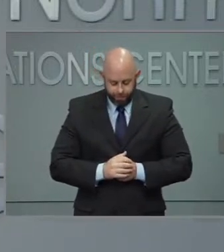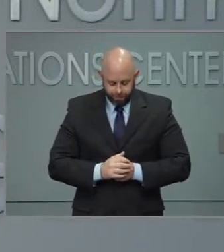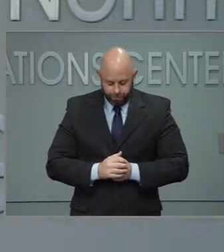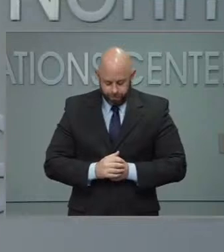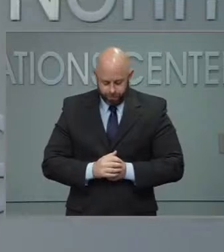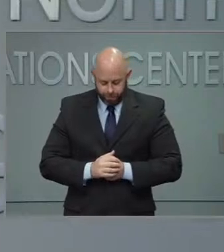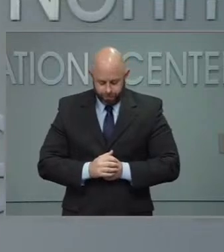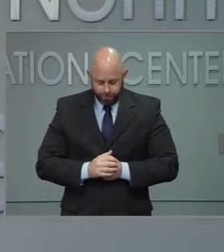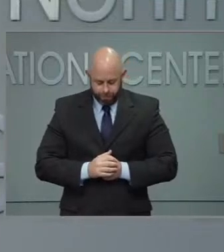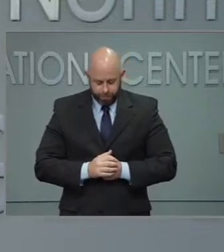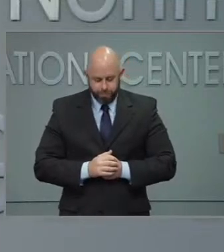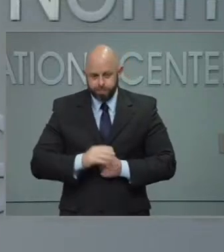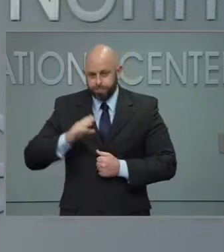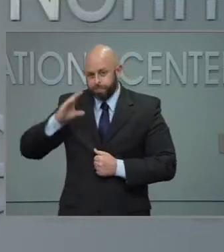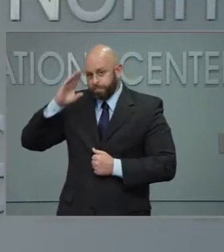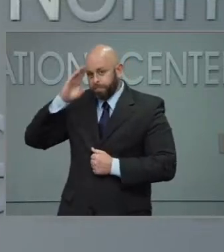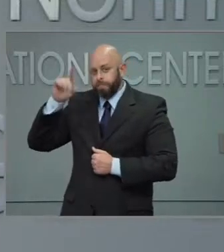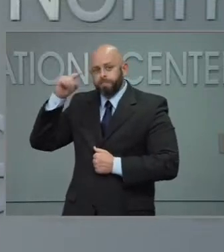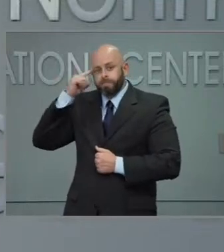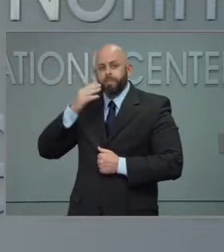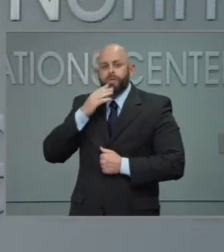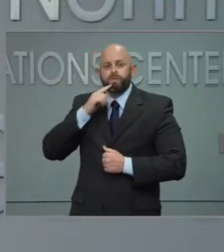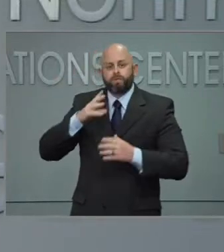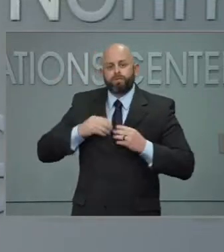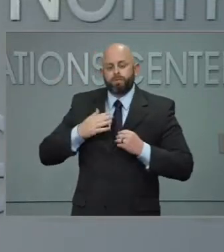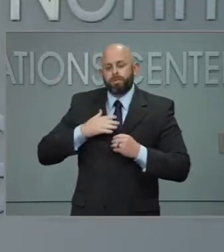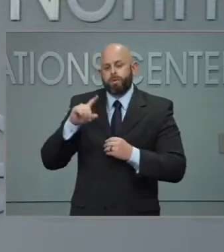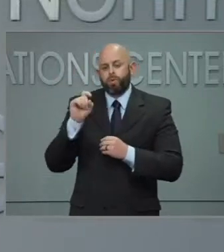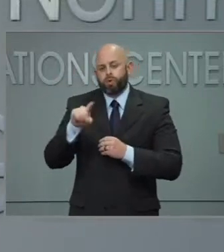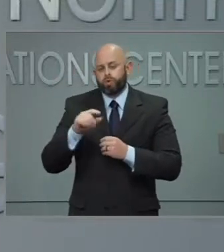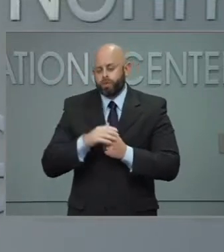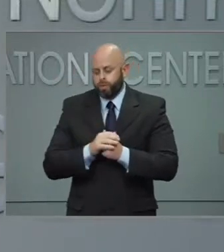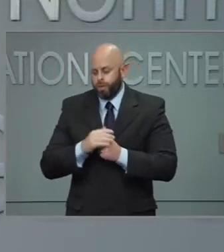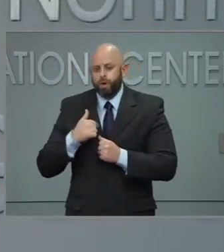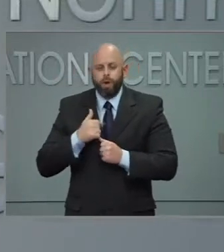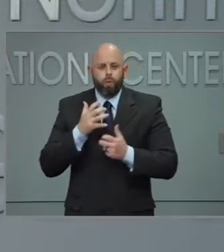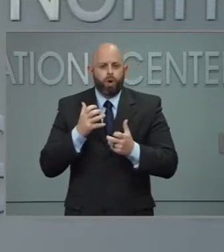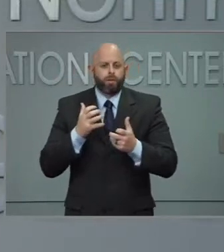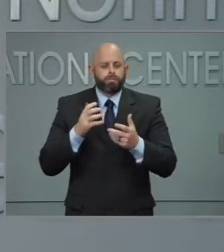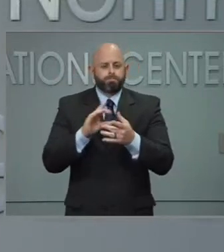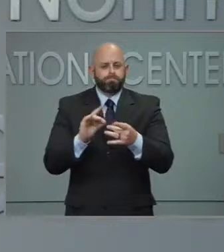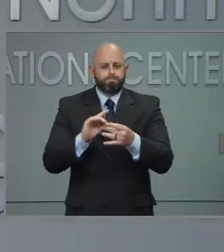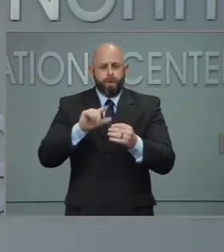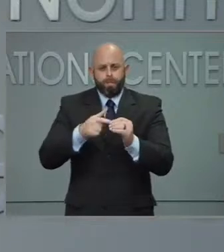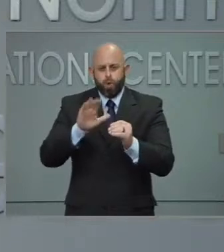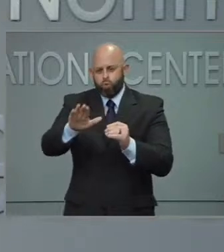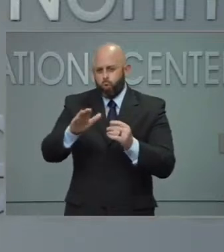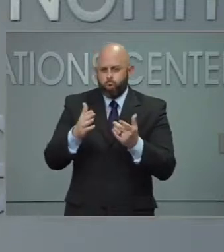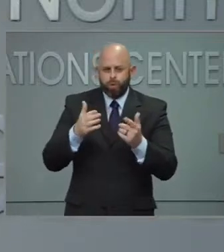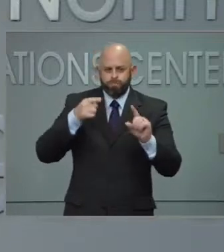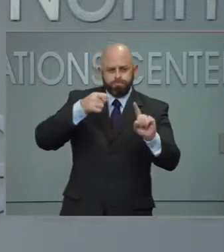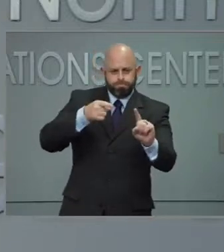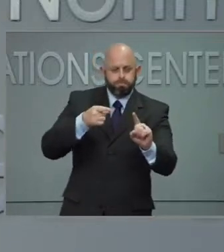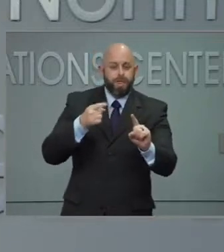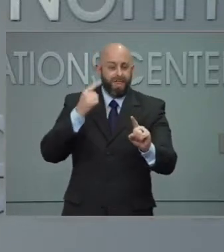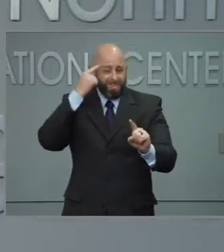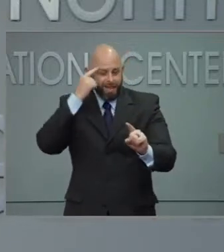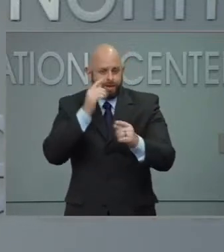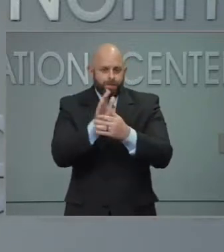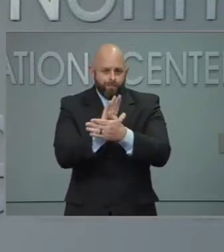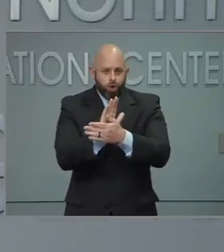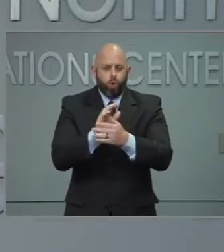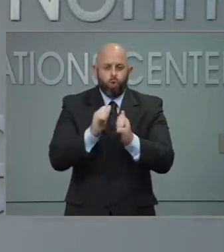Hi, thanks for taking my question. I wanted to follow up quickly on your comments about that the video should be released as soon as possible. Obviously, the